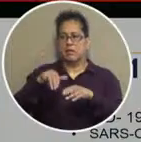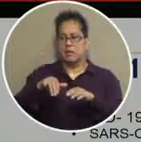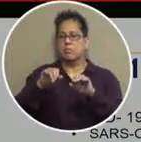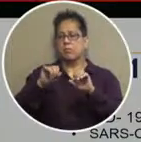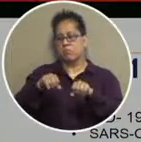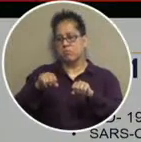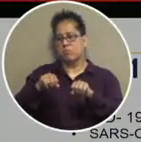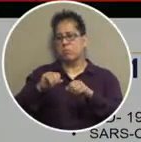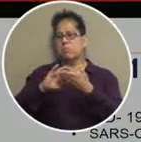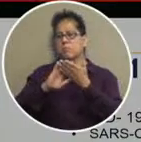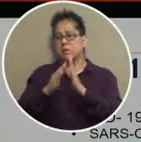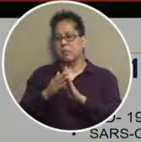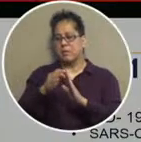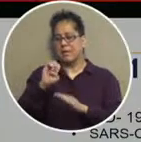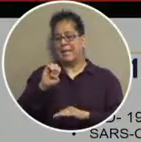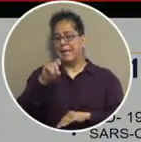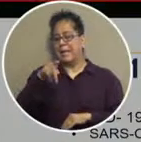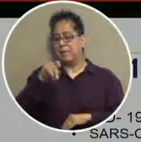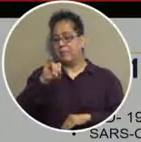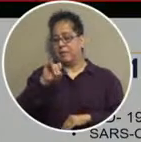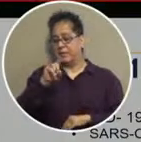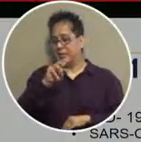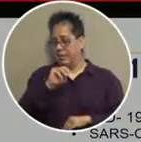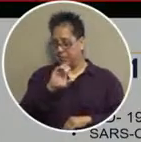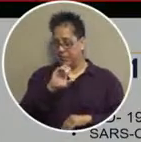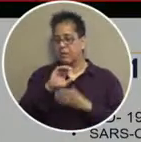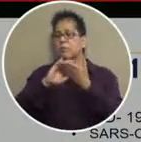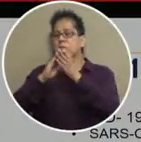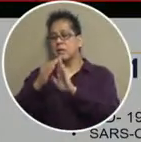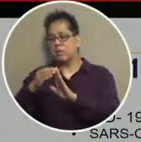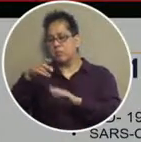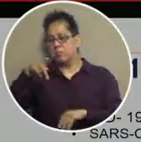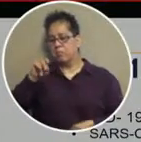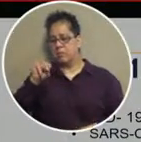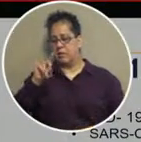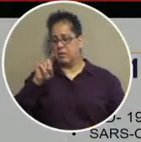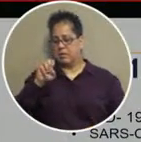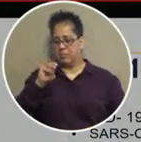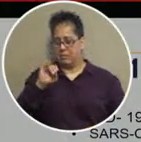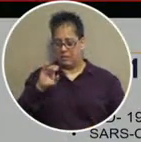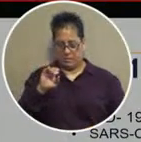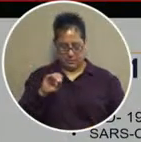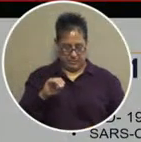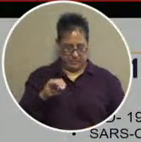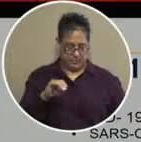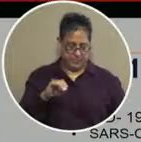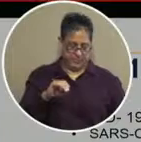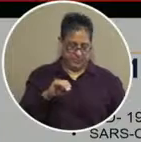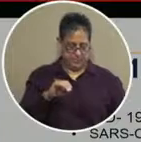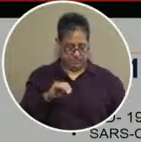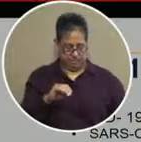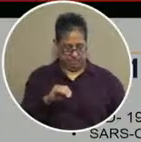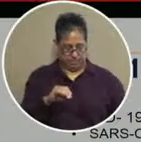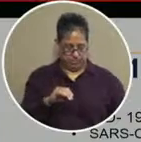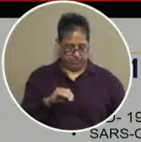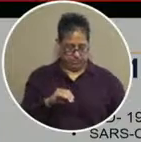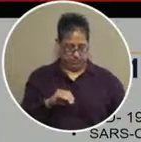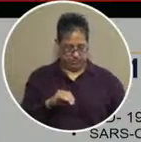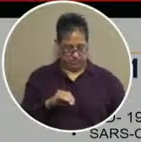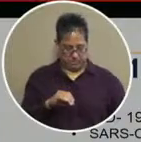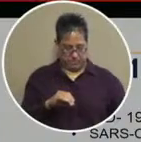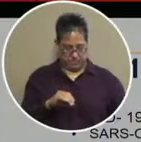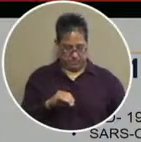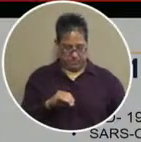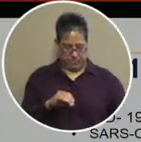of becoming an epidemic and ultimately a pandemic. Signs and symptoms of this disease, as we